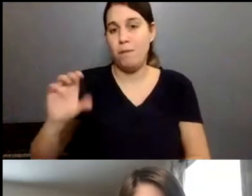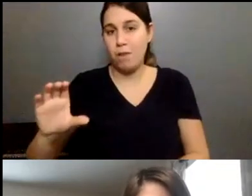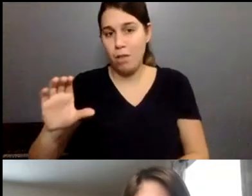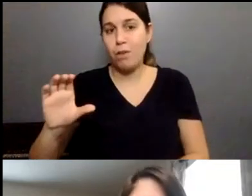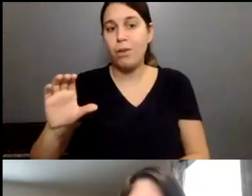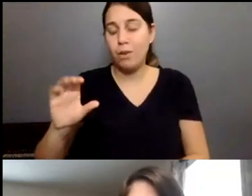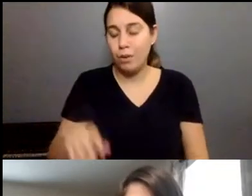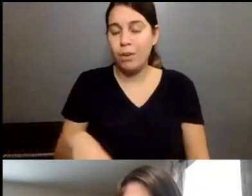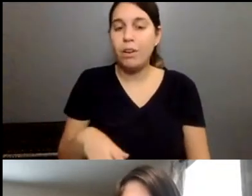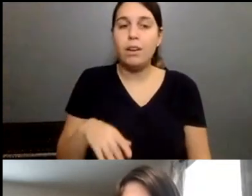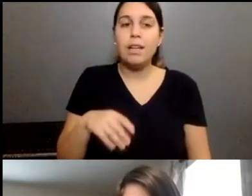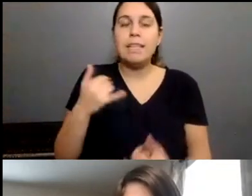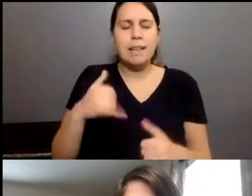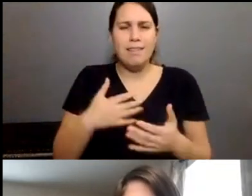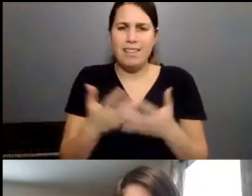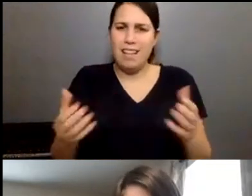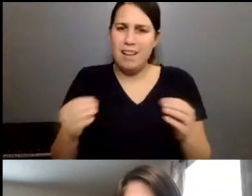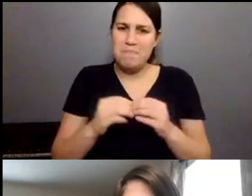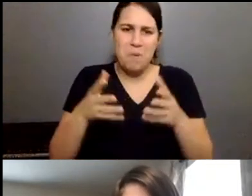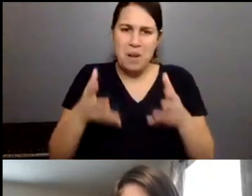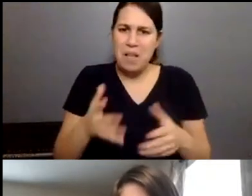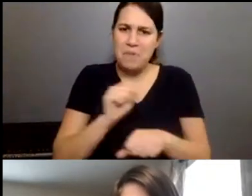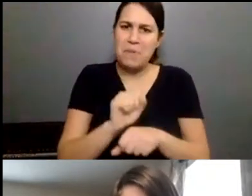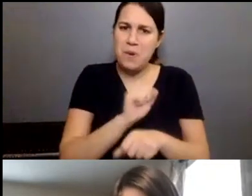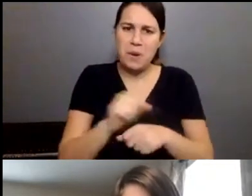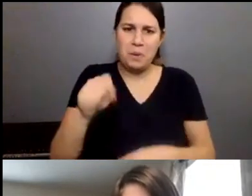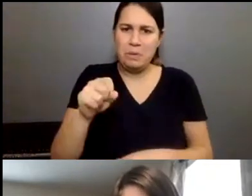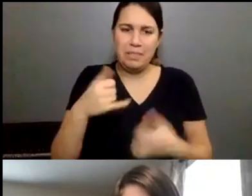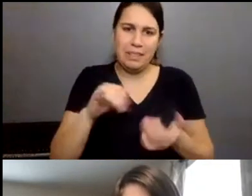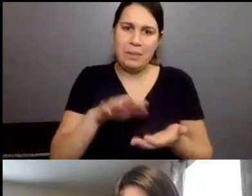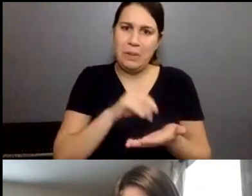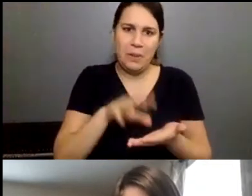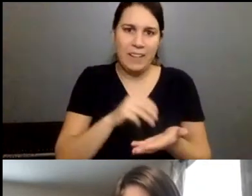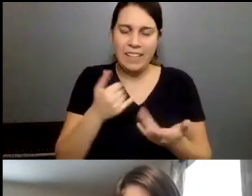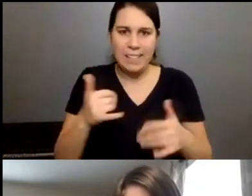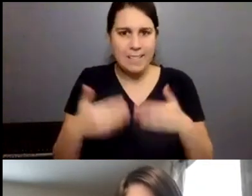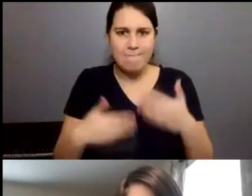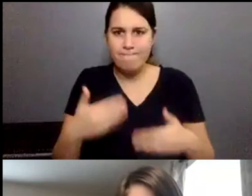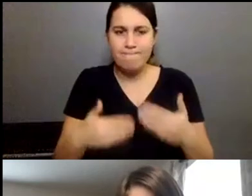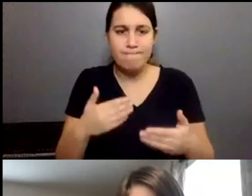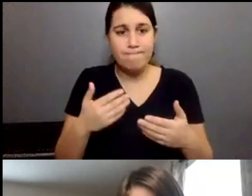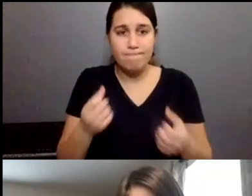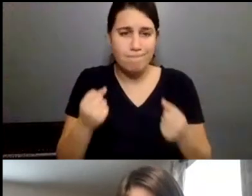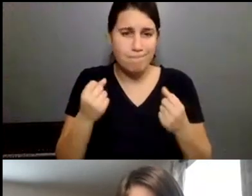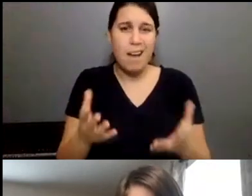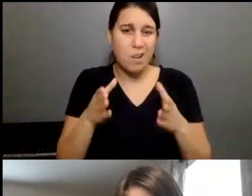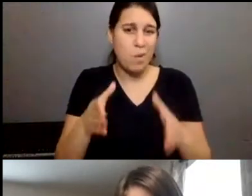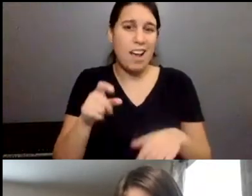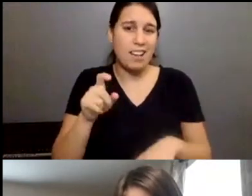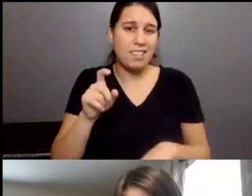healthcare. So we still have a lot more work to do in this area. We're still learning, and there are many ways in which we could be doing